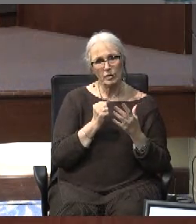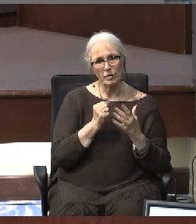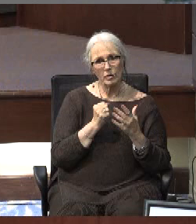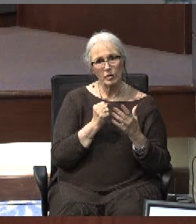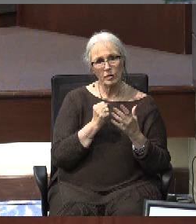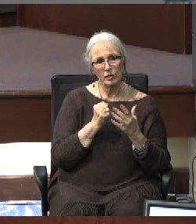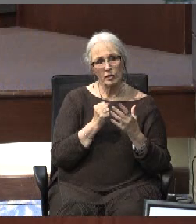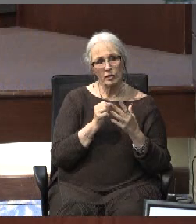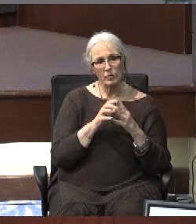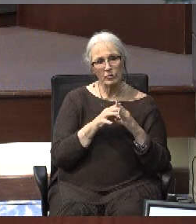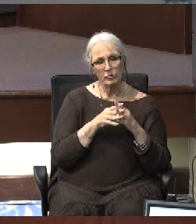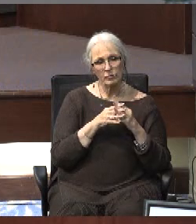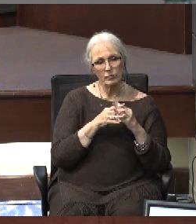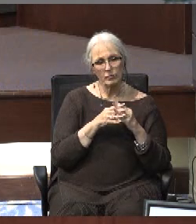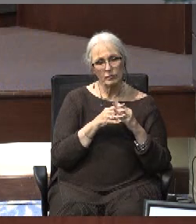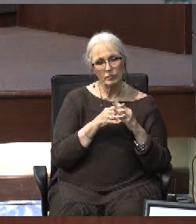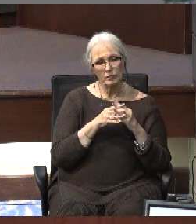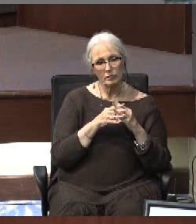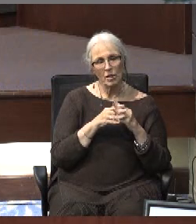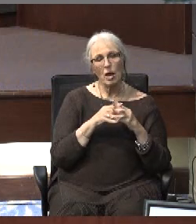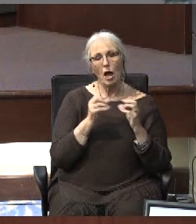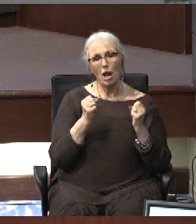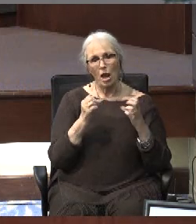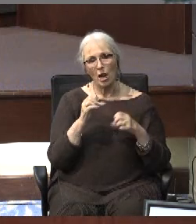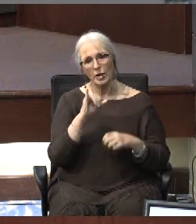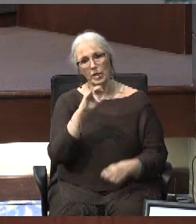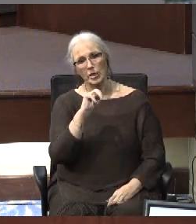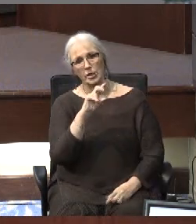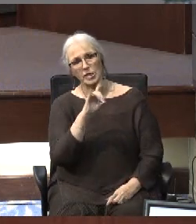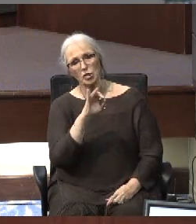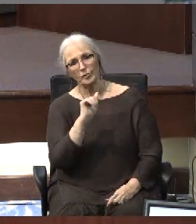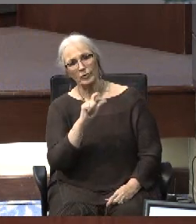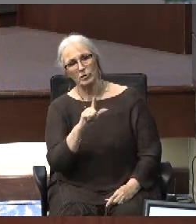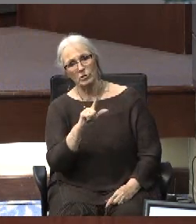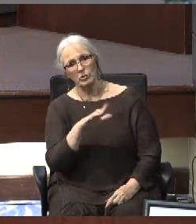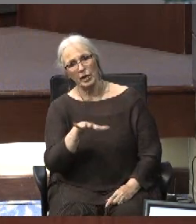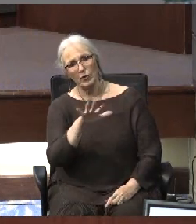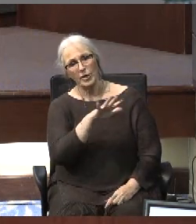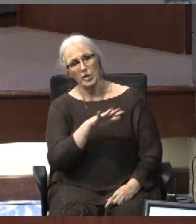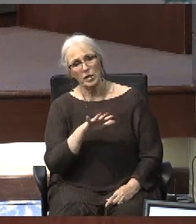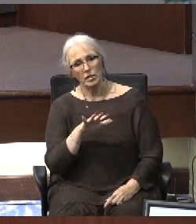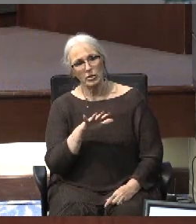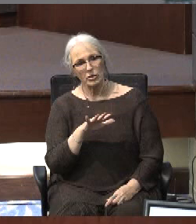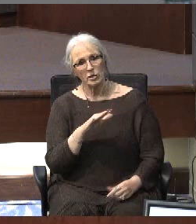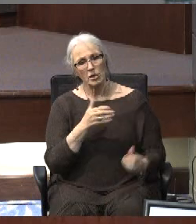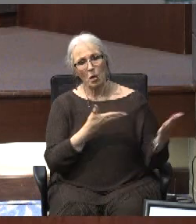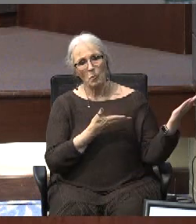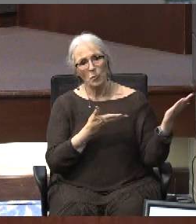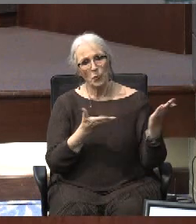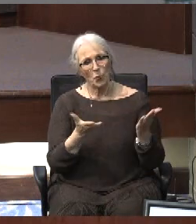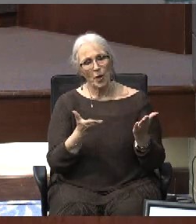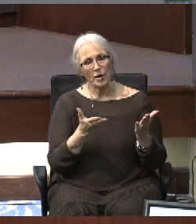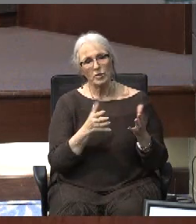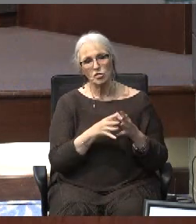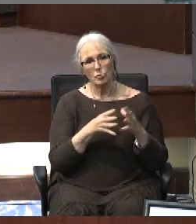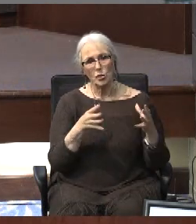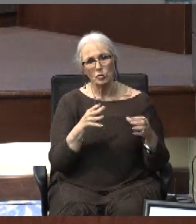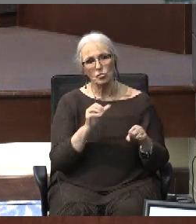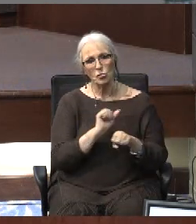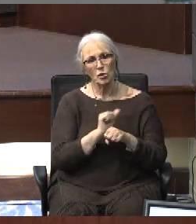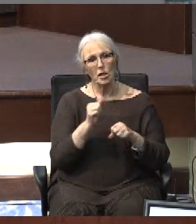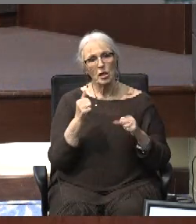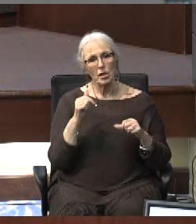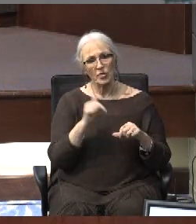them are on, you know, out in the industrial district, but we're bringing some energy to this part of town